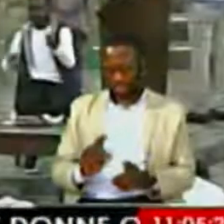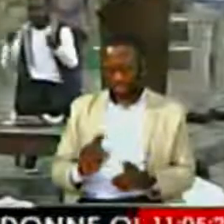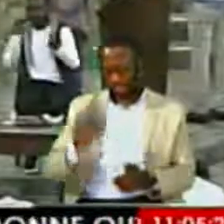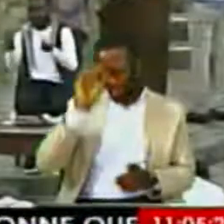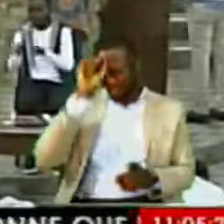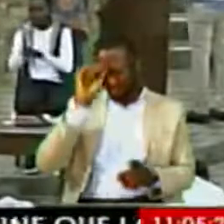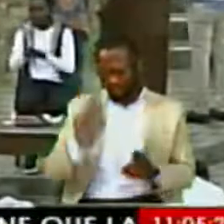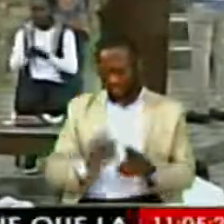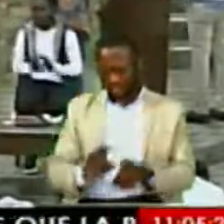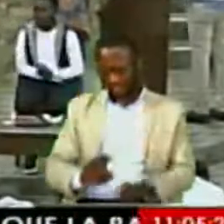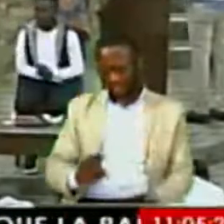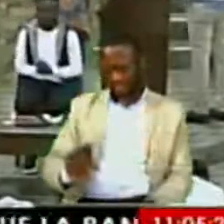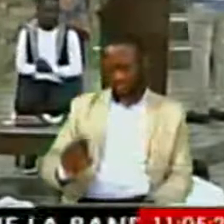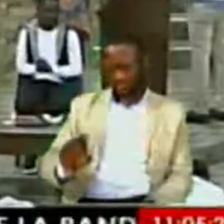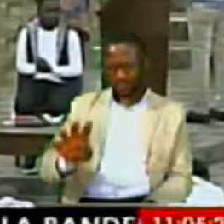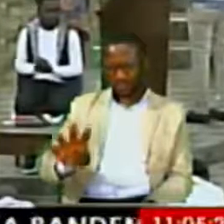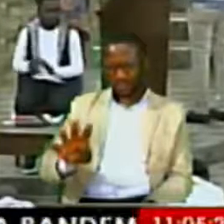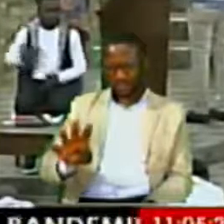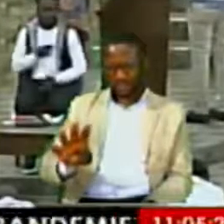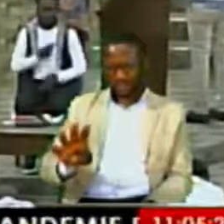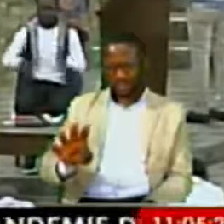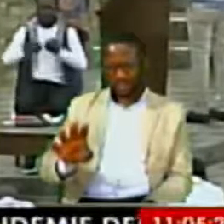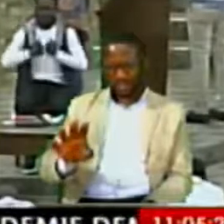We have 13 sisters.